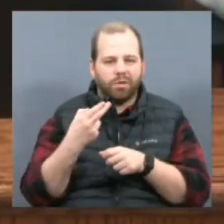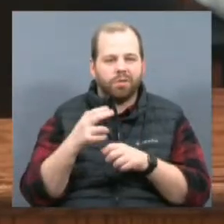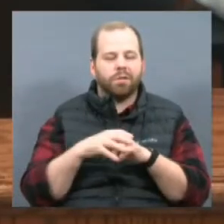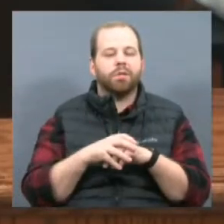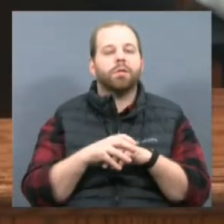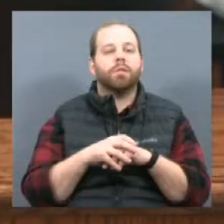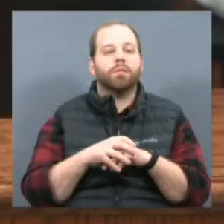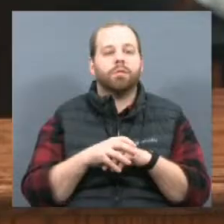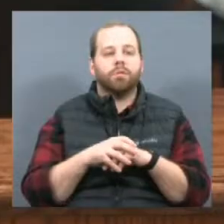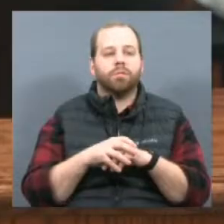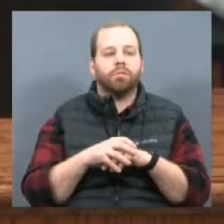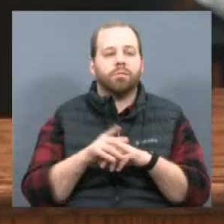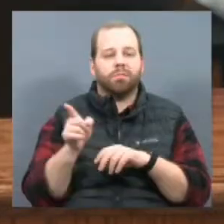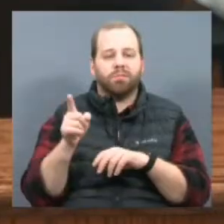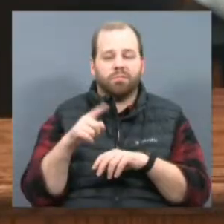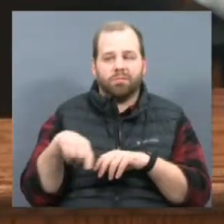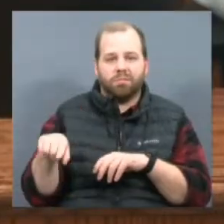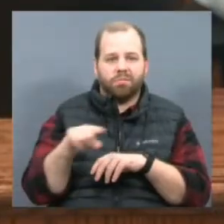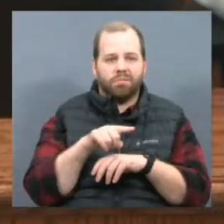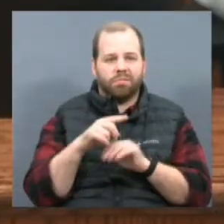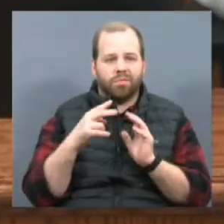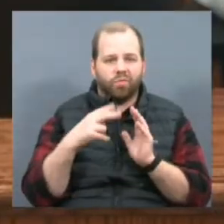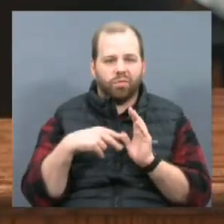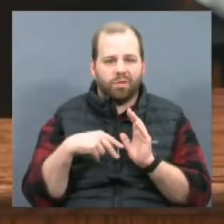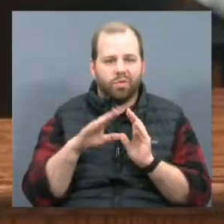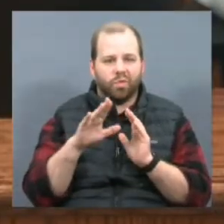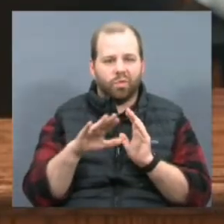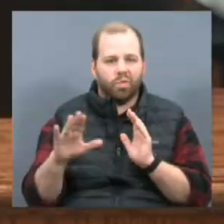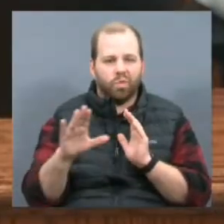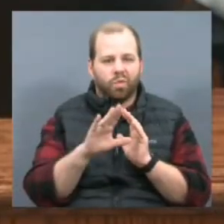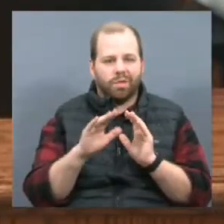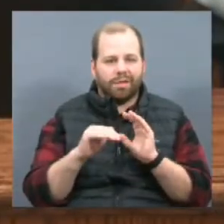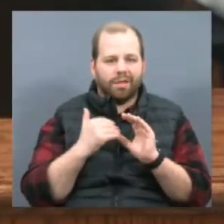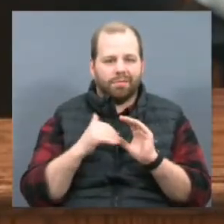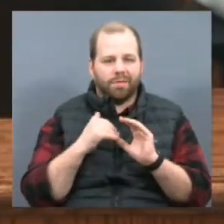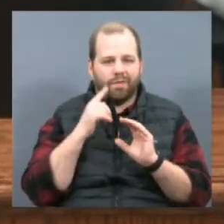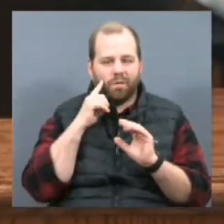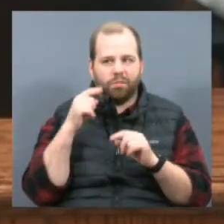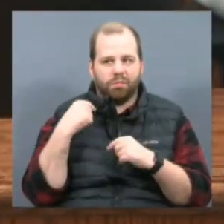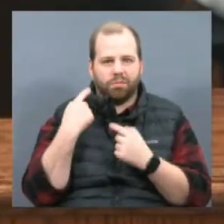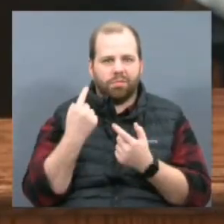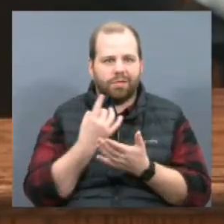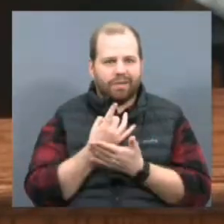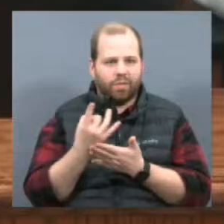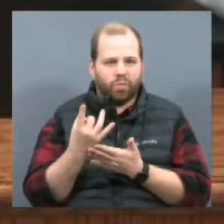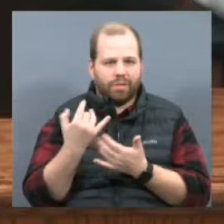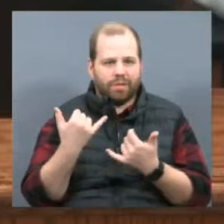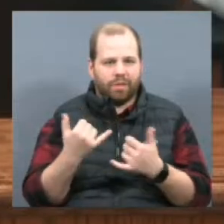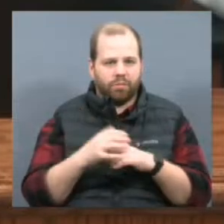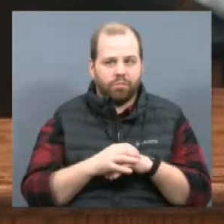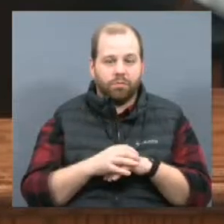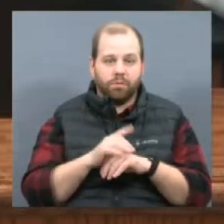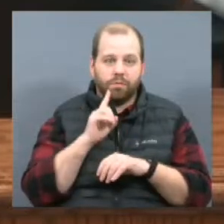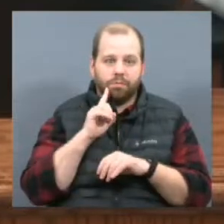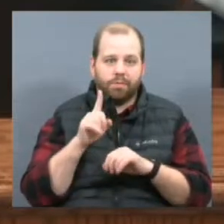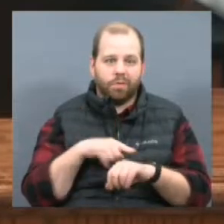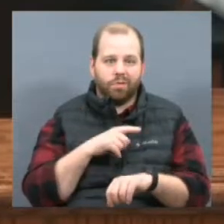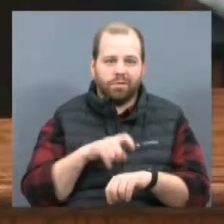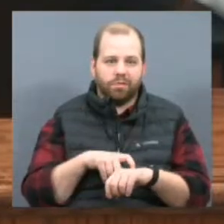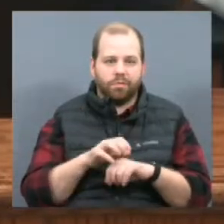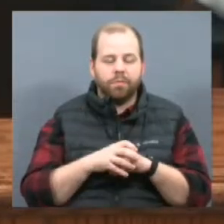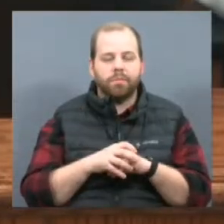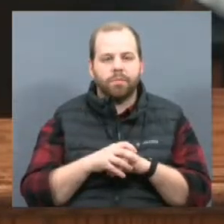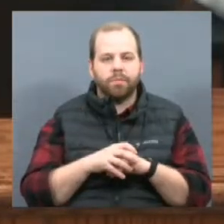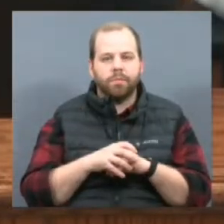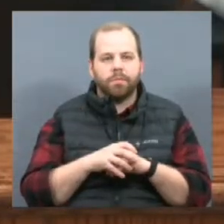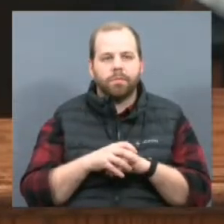Yes, like all these other commissioners have read these emails for the, past 8 weeks now? I mean, it's been a while.